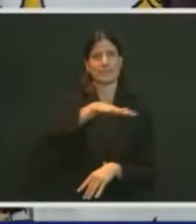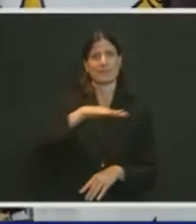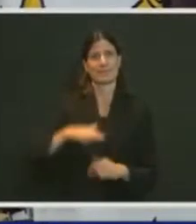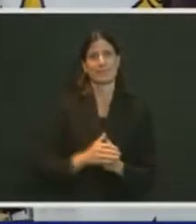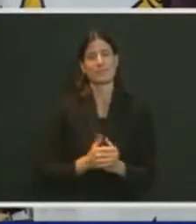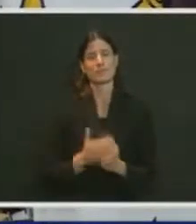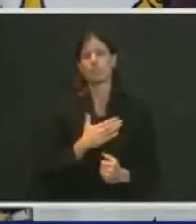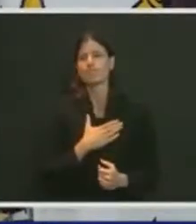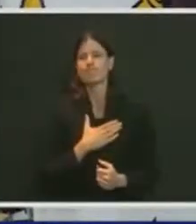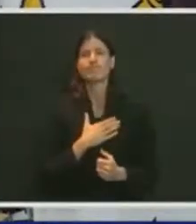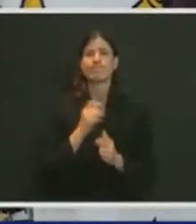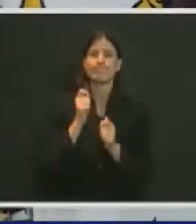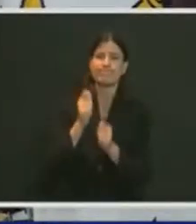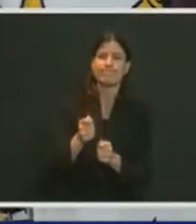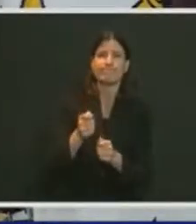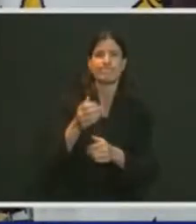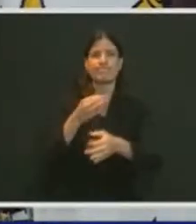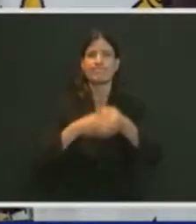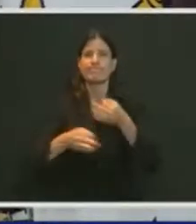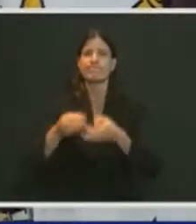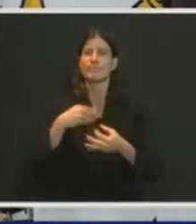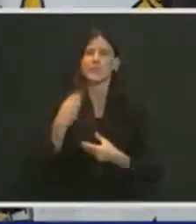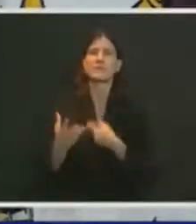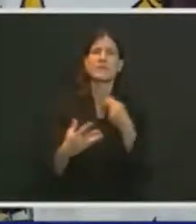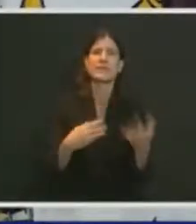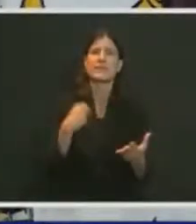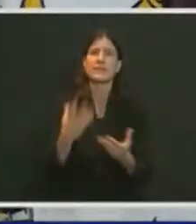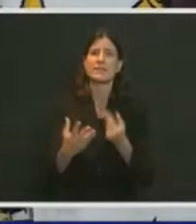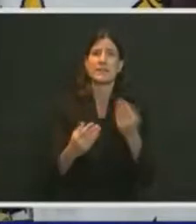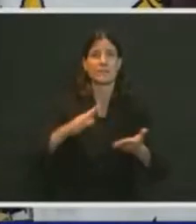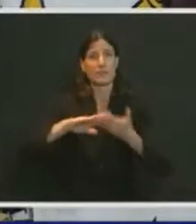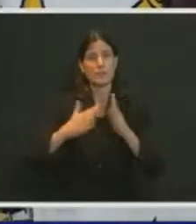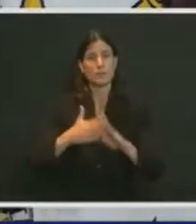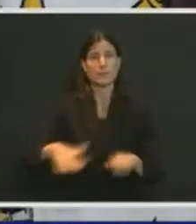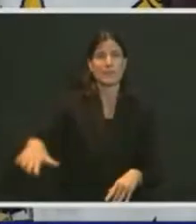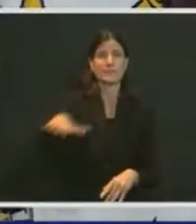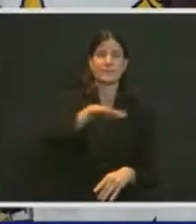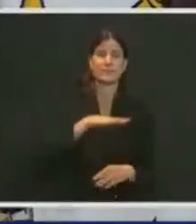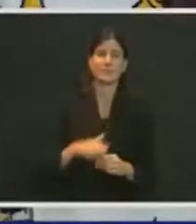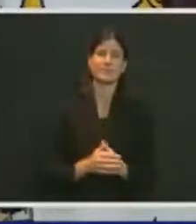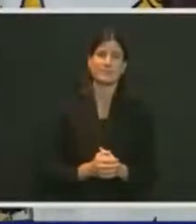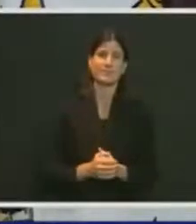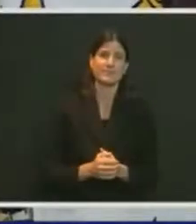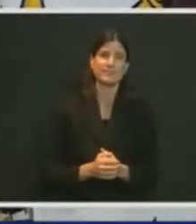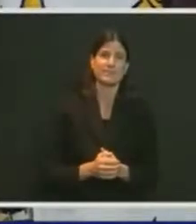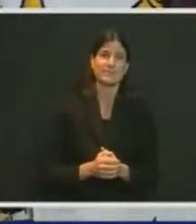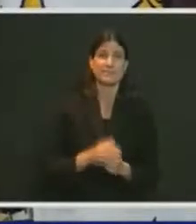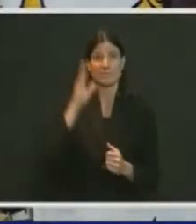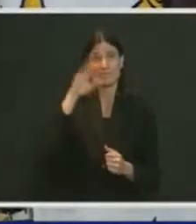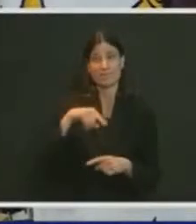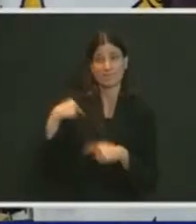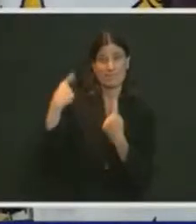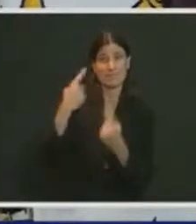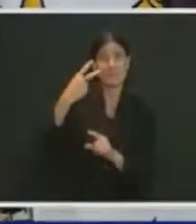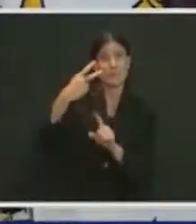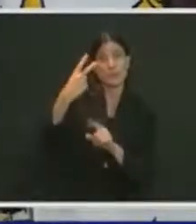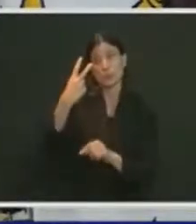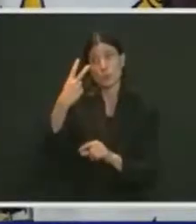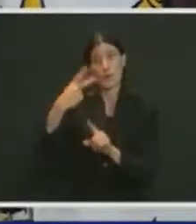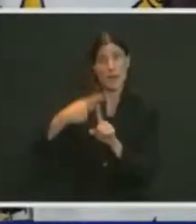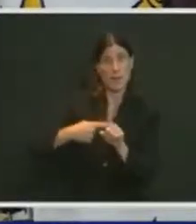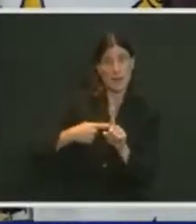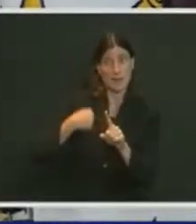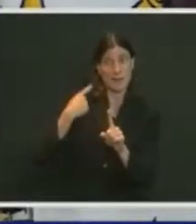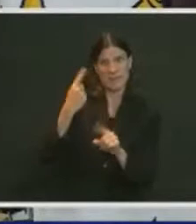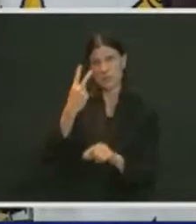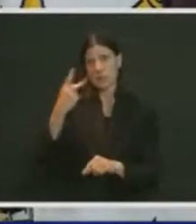Rhode Islanders that I have seen every day over the past 2.5 months. Let's hang in there with each other a bit longer. It will